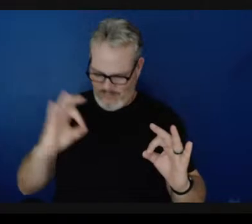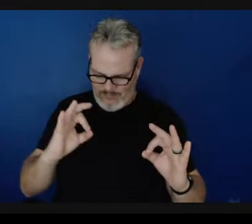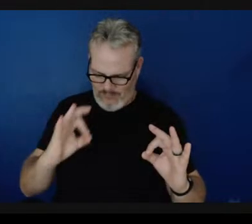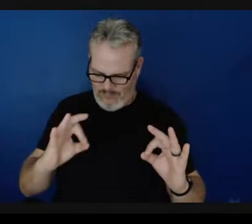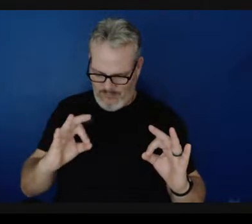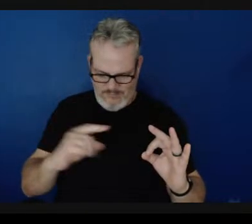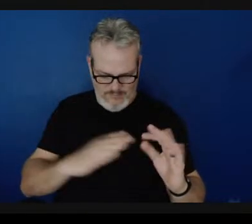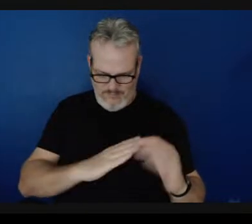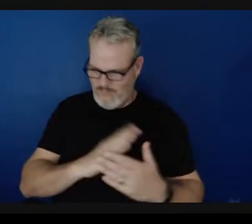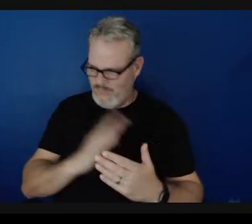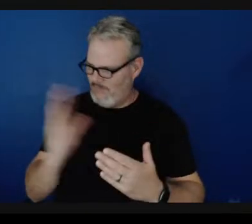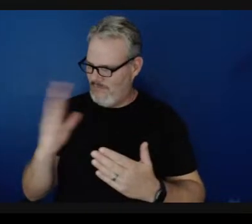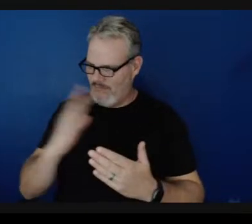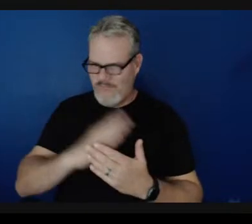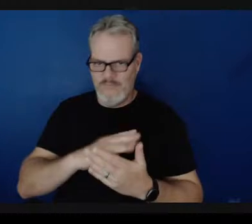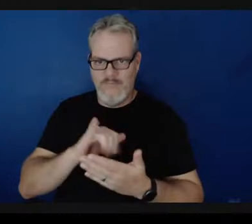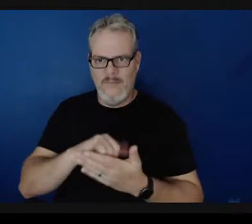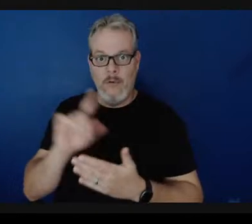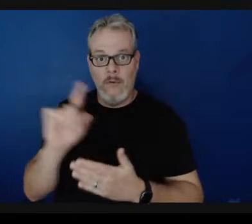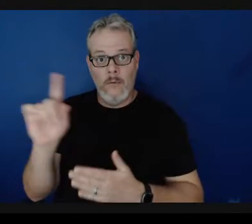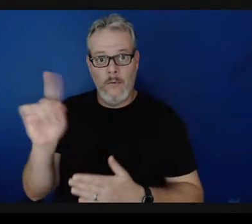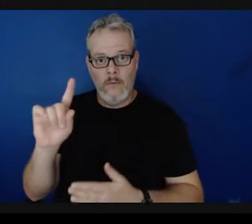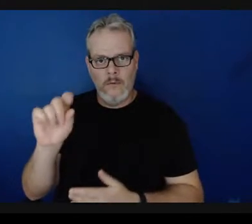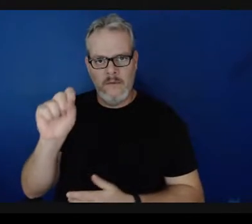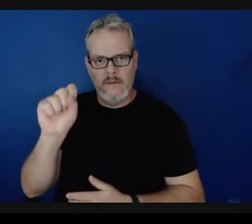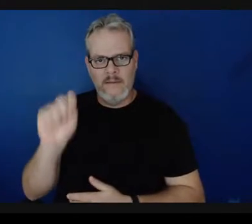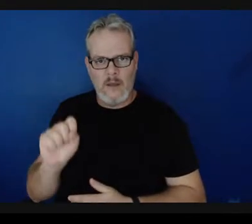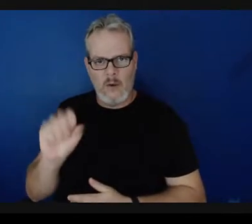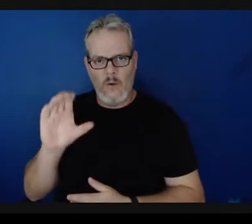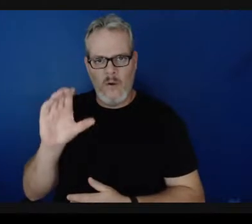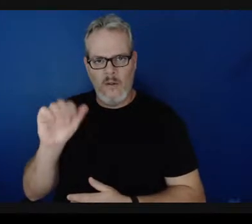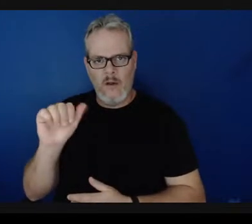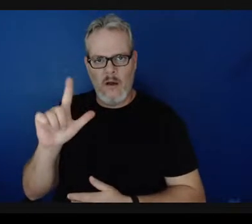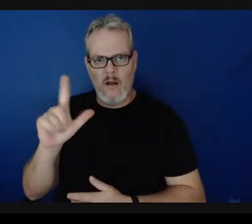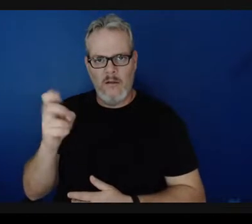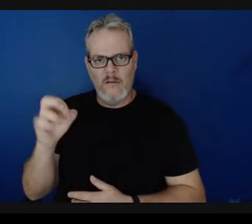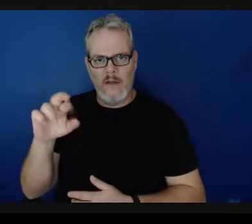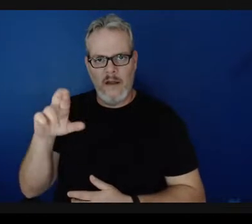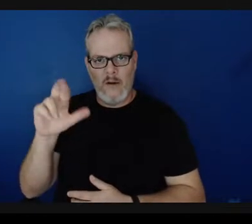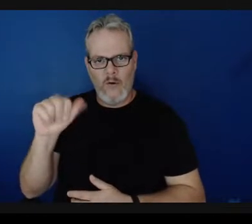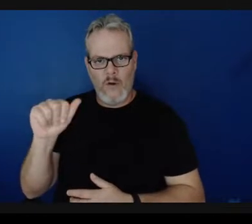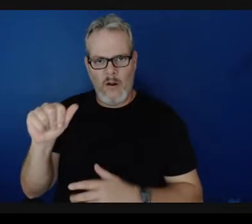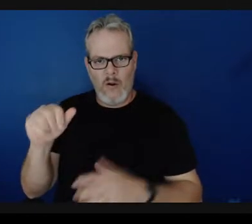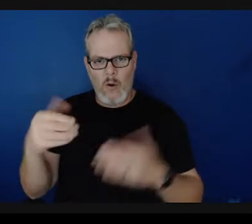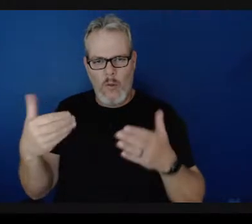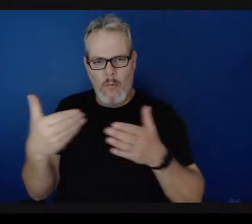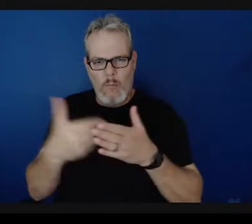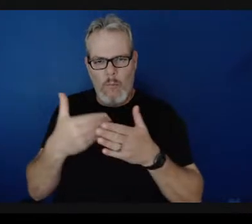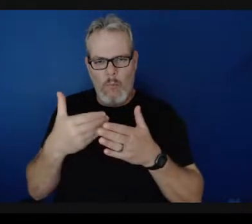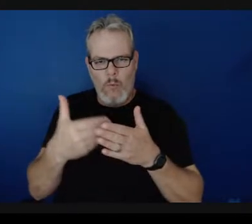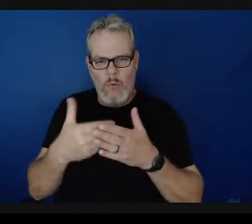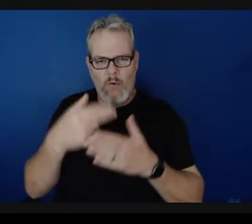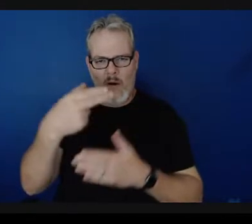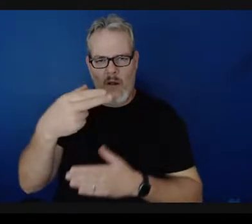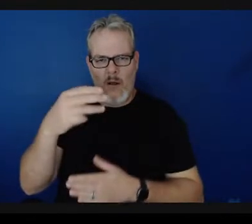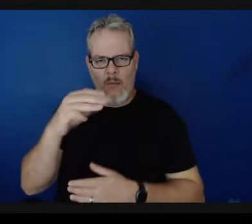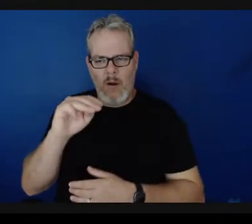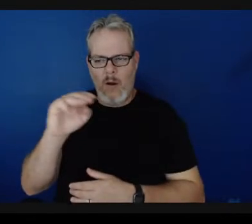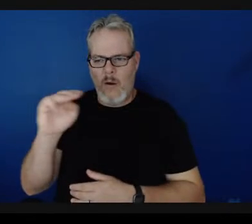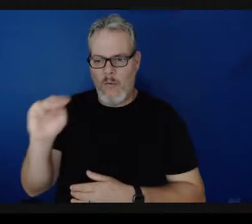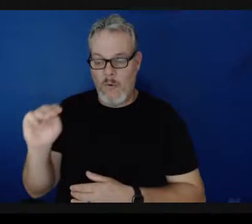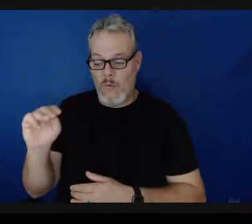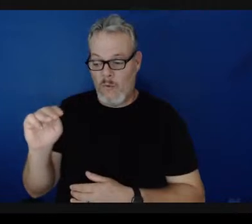in the South Caldera, bordering Halema'u. So interesting stuff with the earthquakes. We can dig into it a little more with